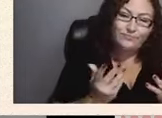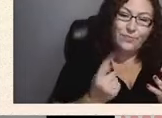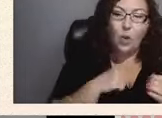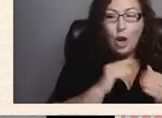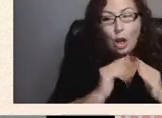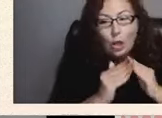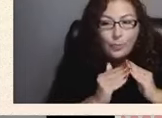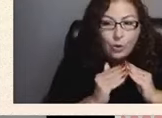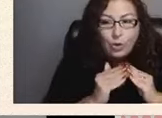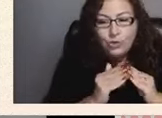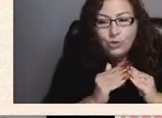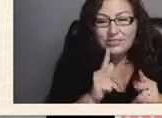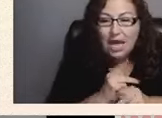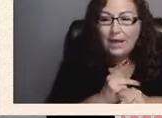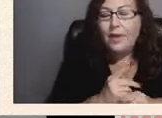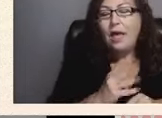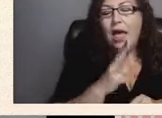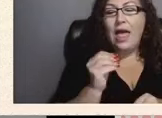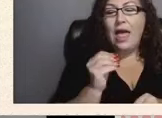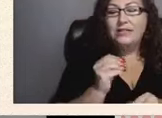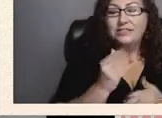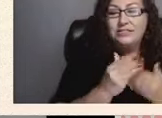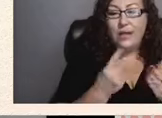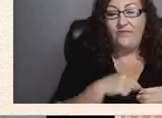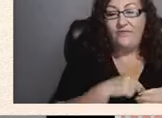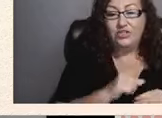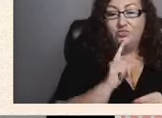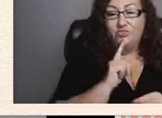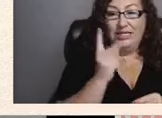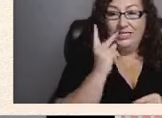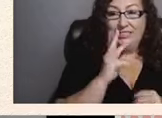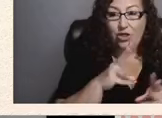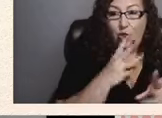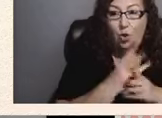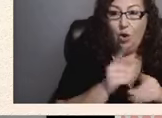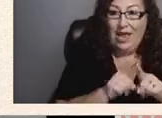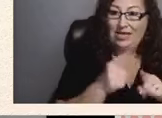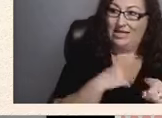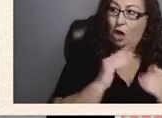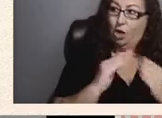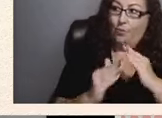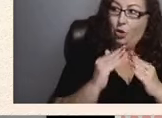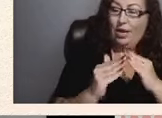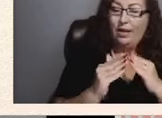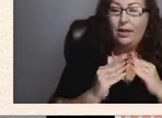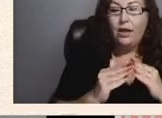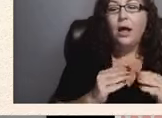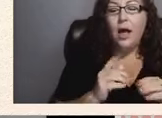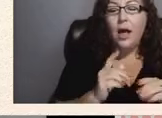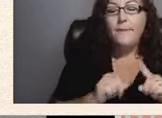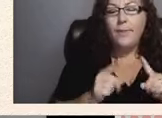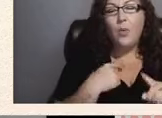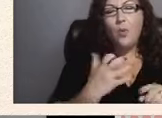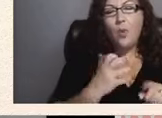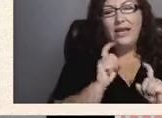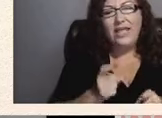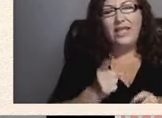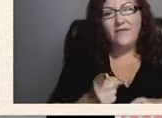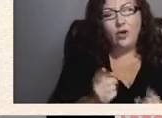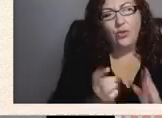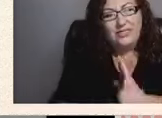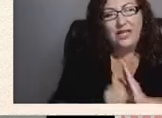of feel. And some of us really see the world as our community. And we want to give you guys the skills that you